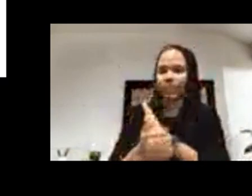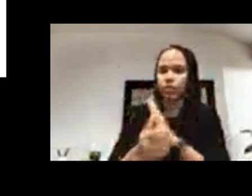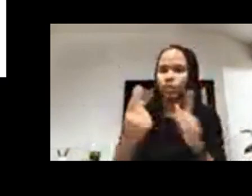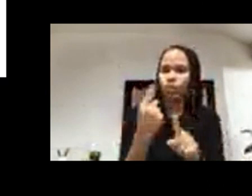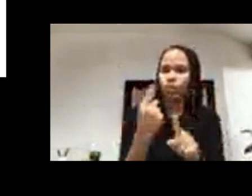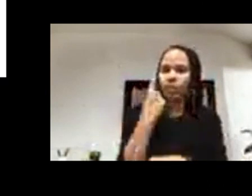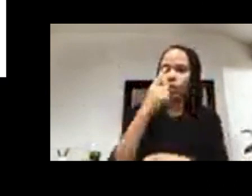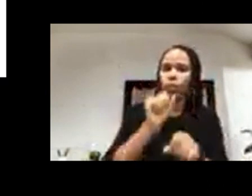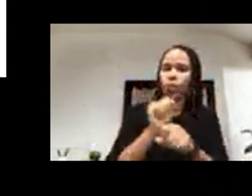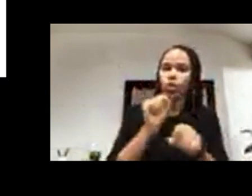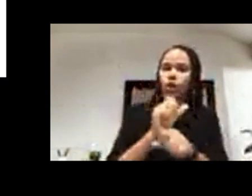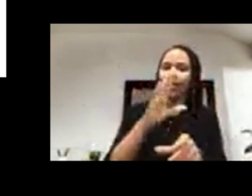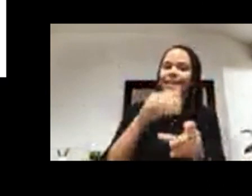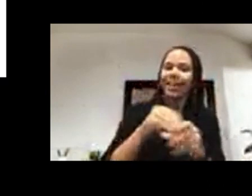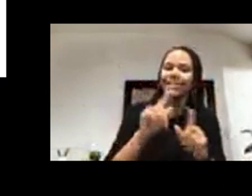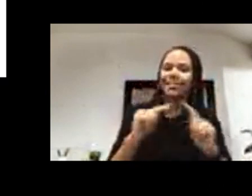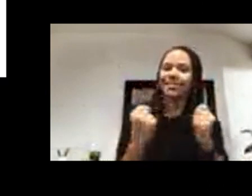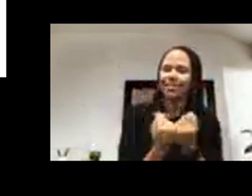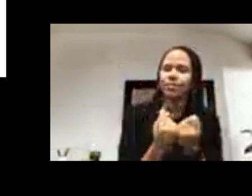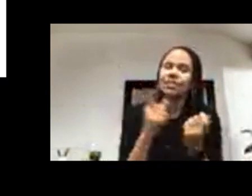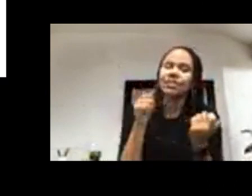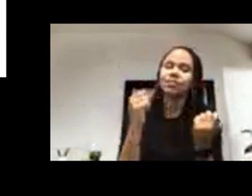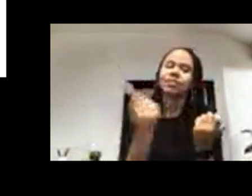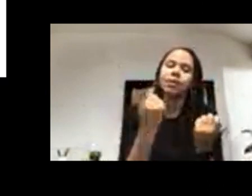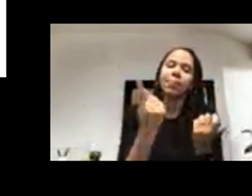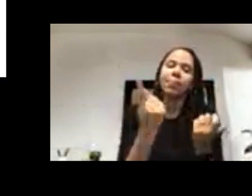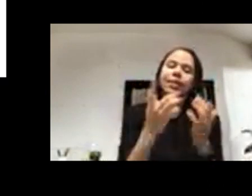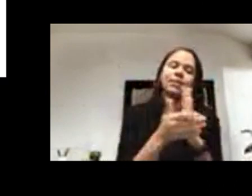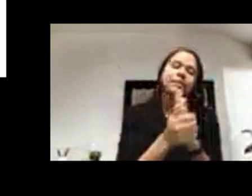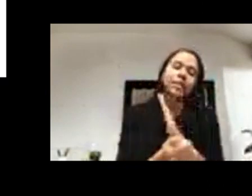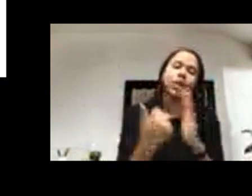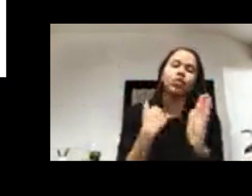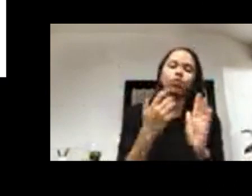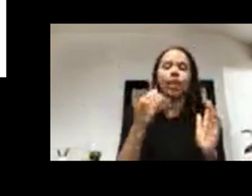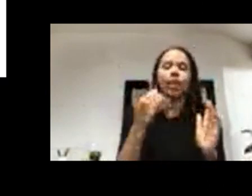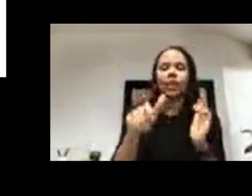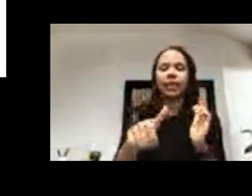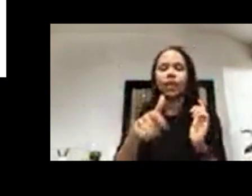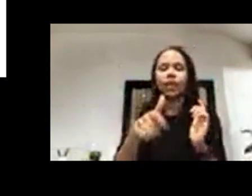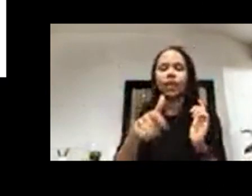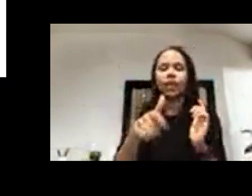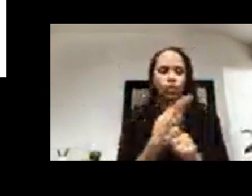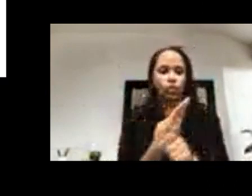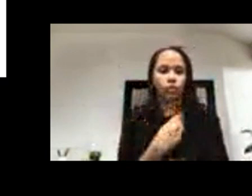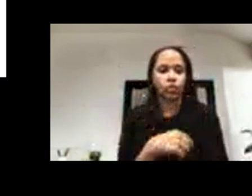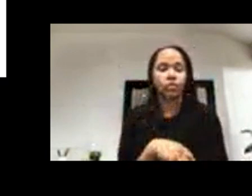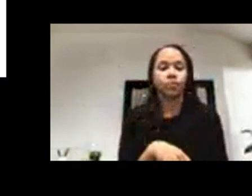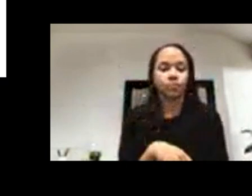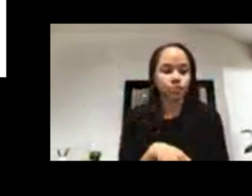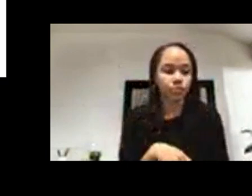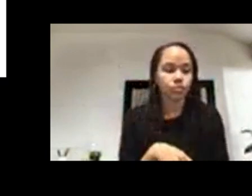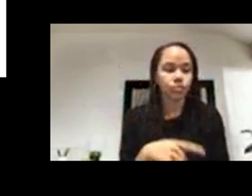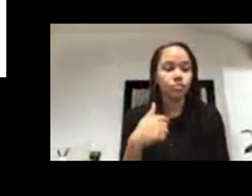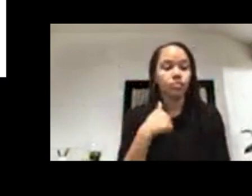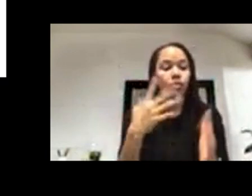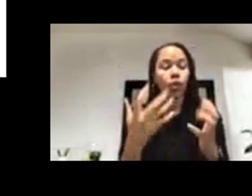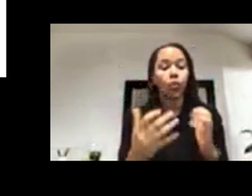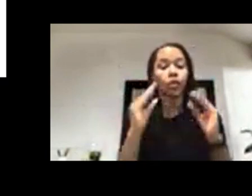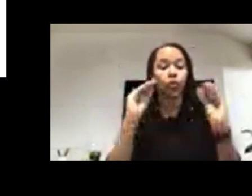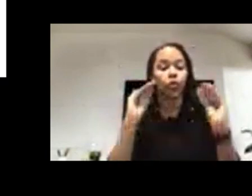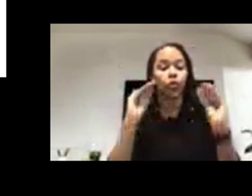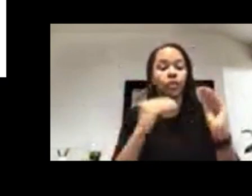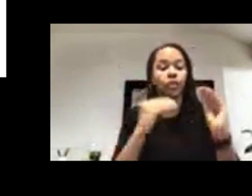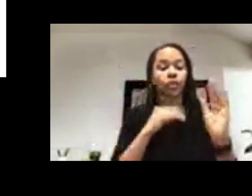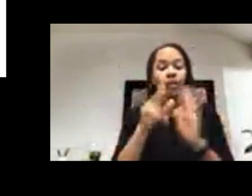because that's something they're going to need for computer science coursework. And in our particular case, we wanted to teach video game